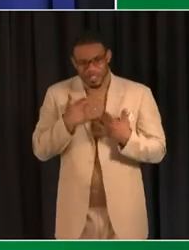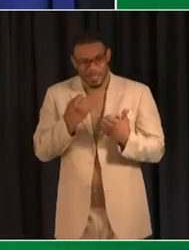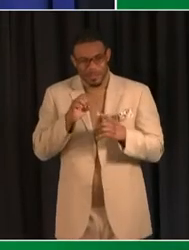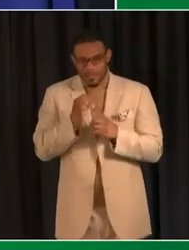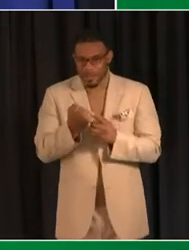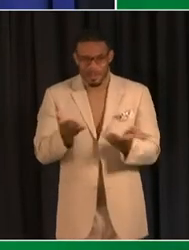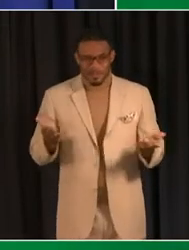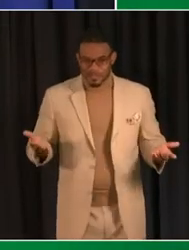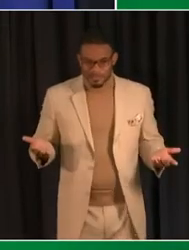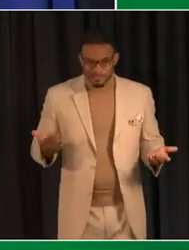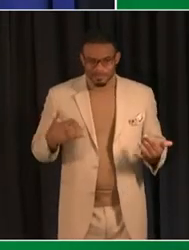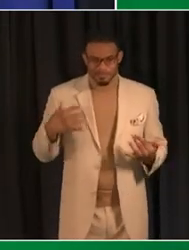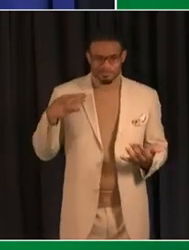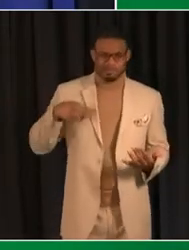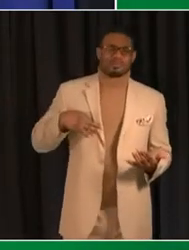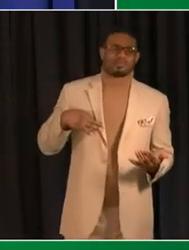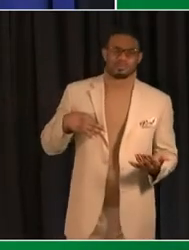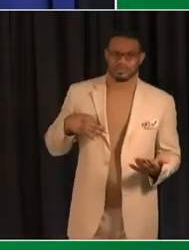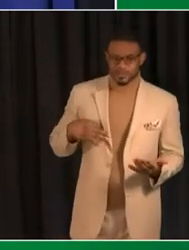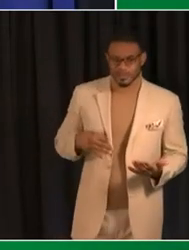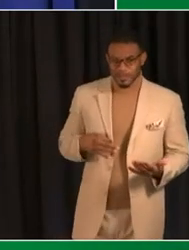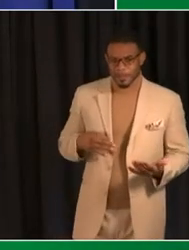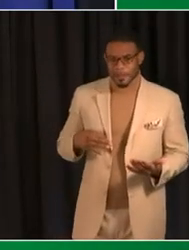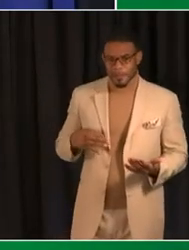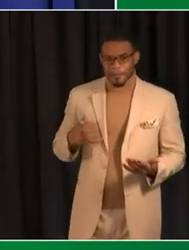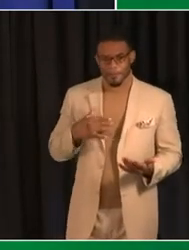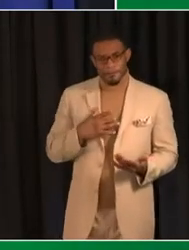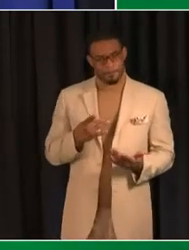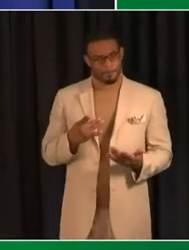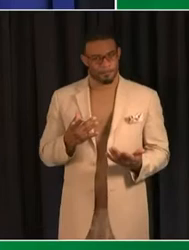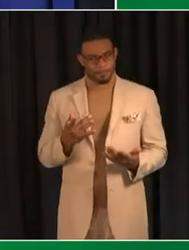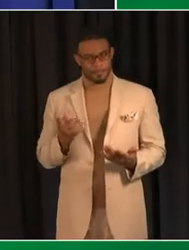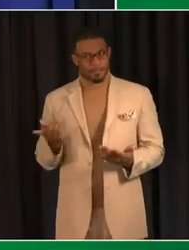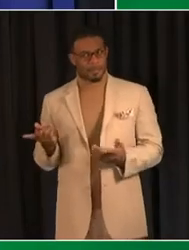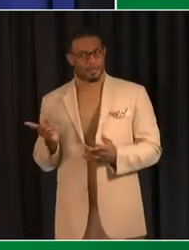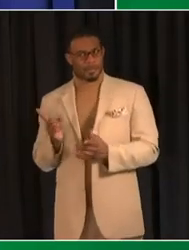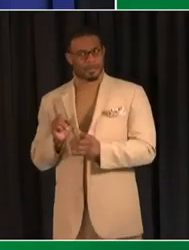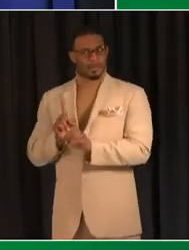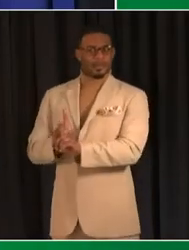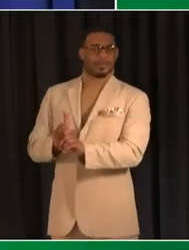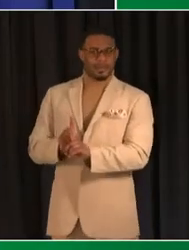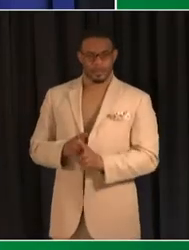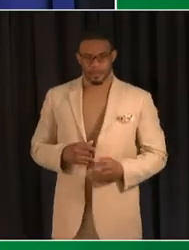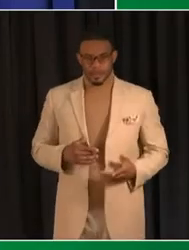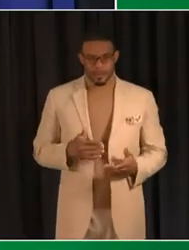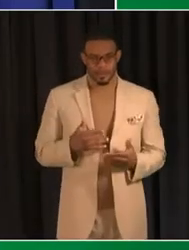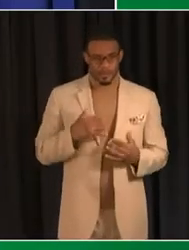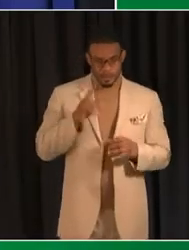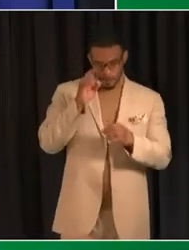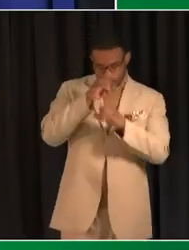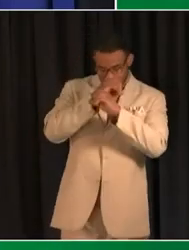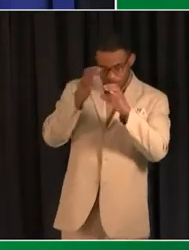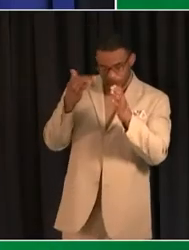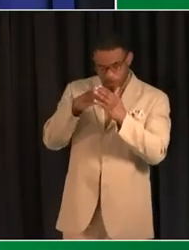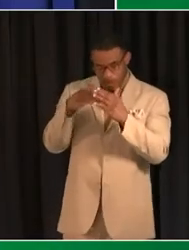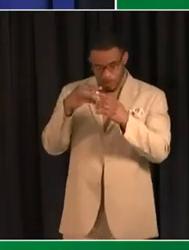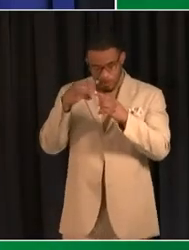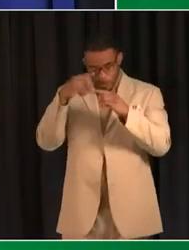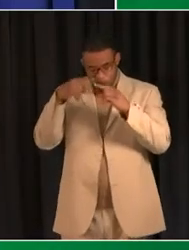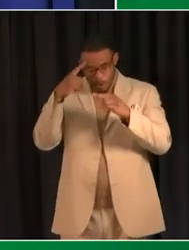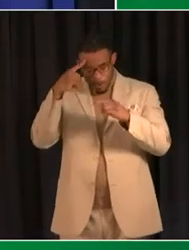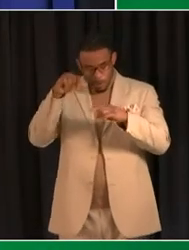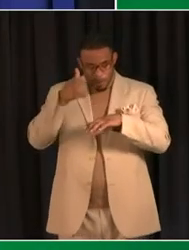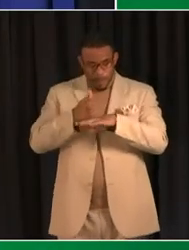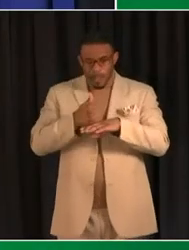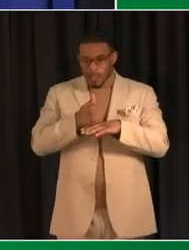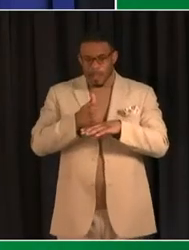a healthy environment. And so, we like to just kind of allow people to just, again, reimagine, rewire their